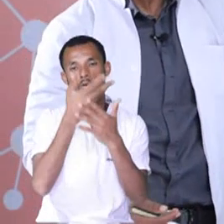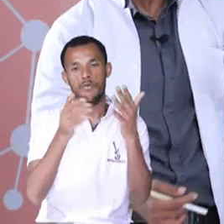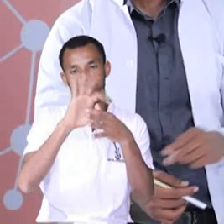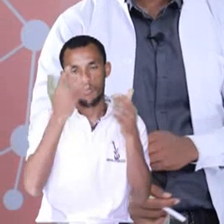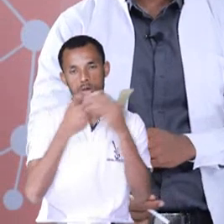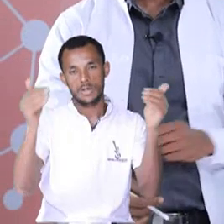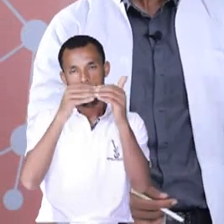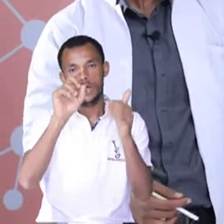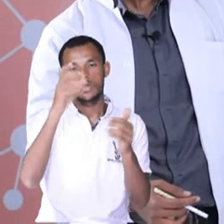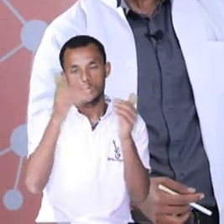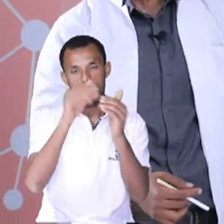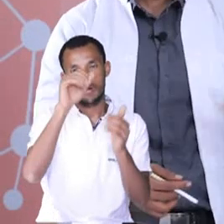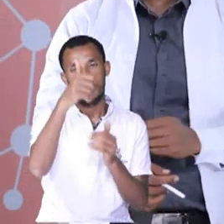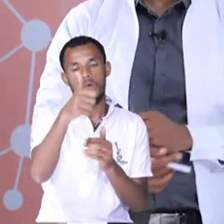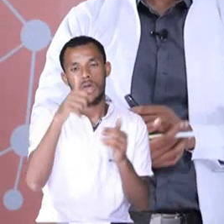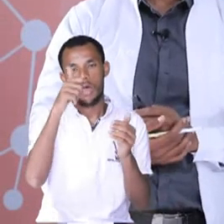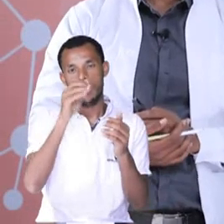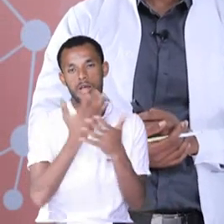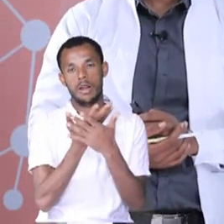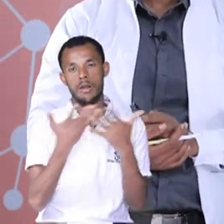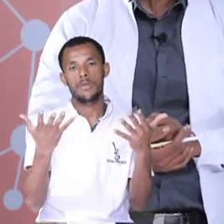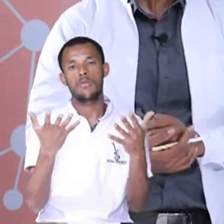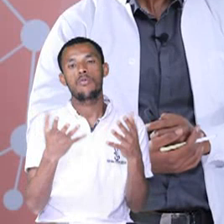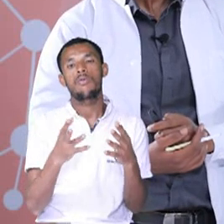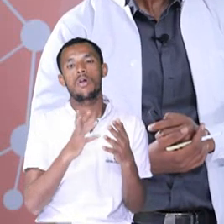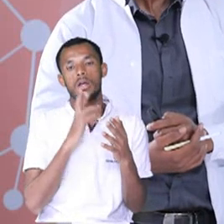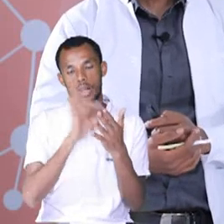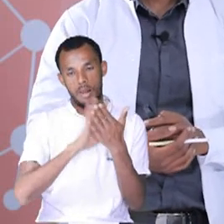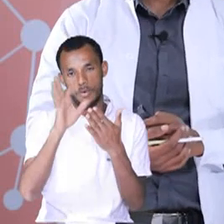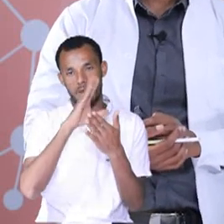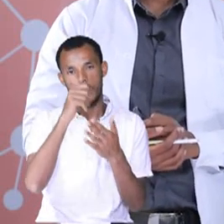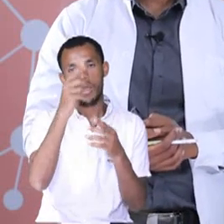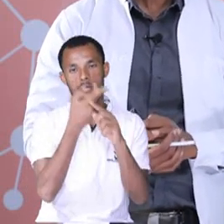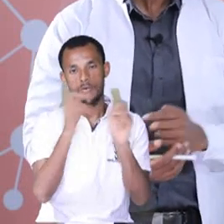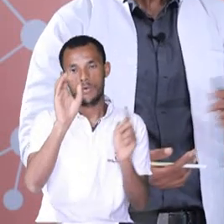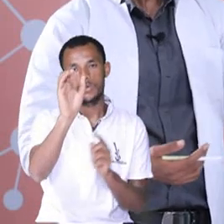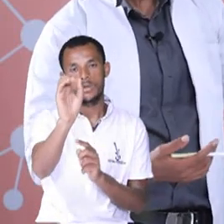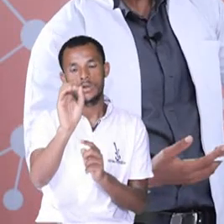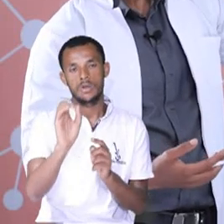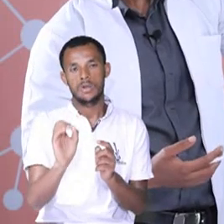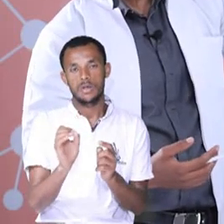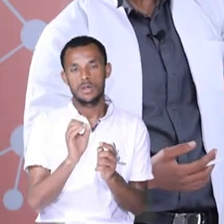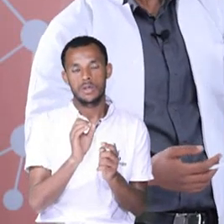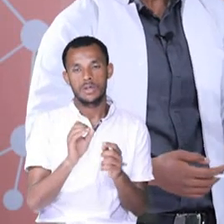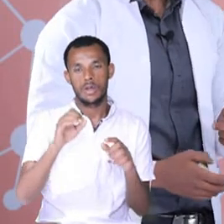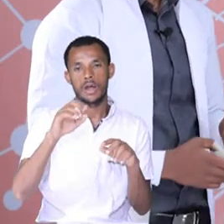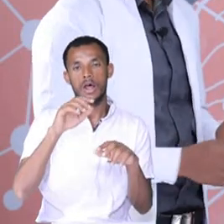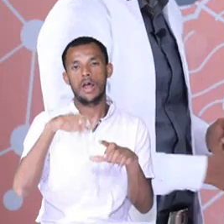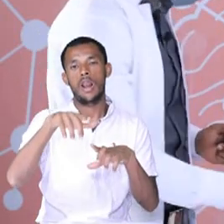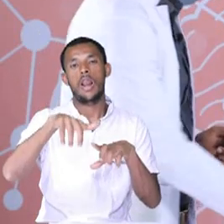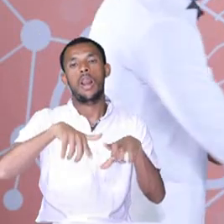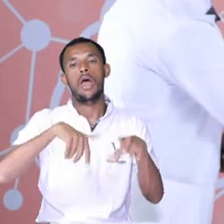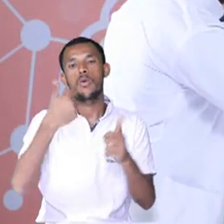equation of x is equal to a, that a is an element of a rational number and a is different from 0, is a line which